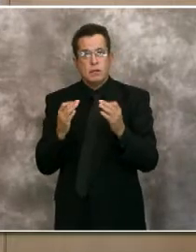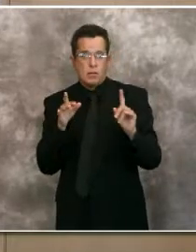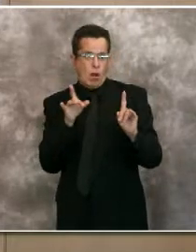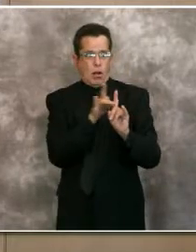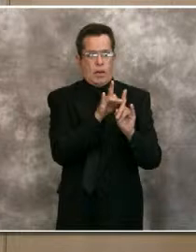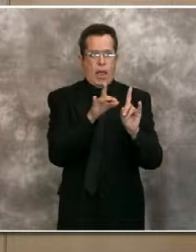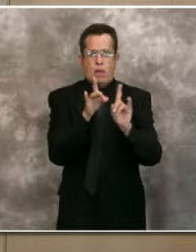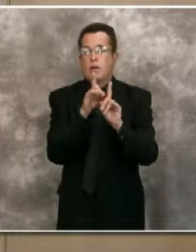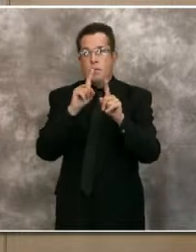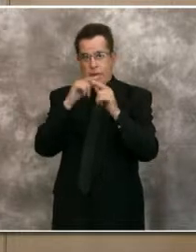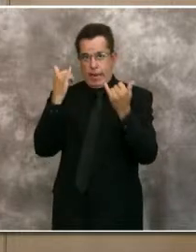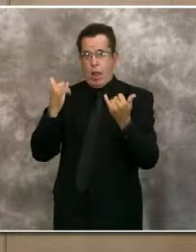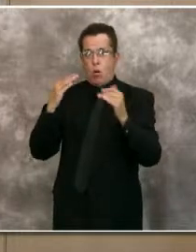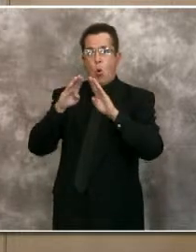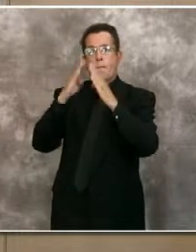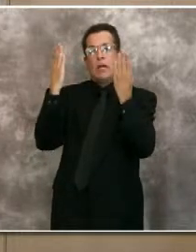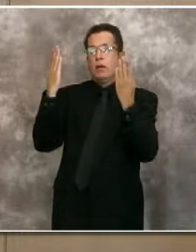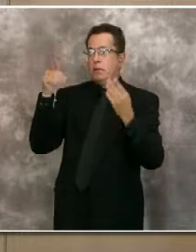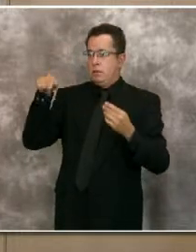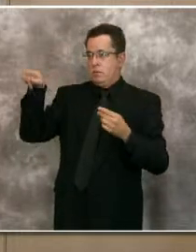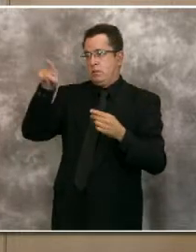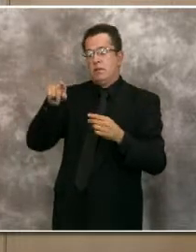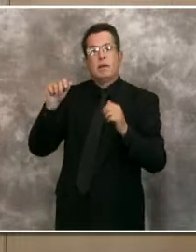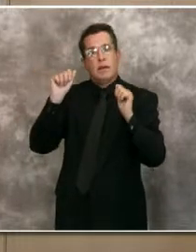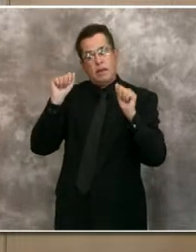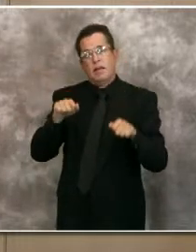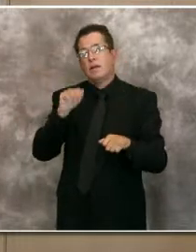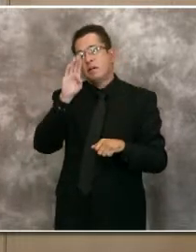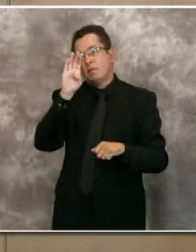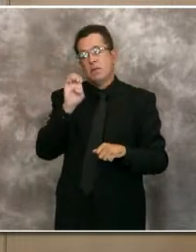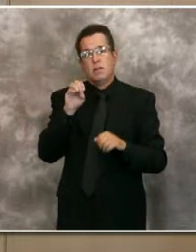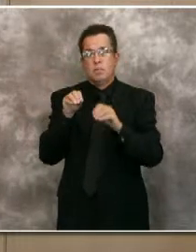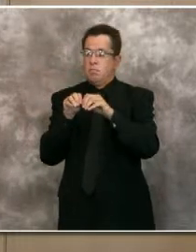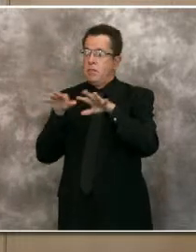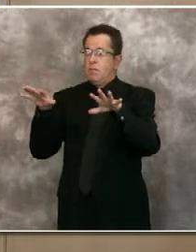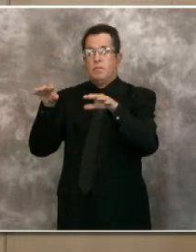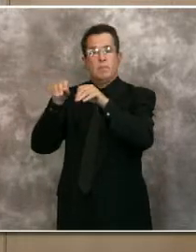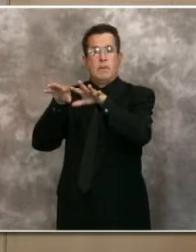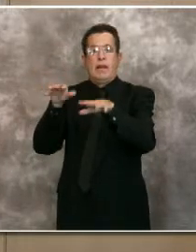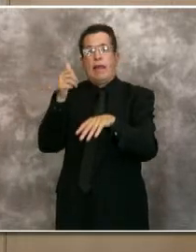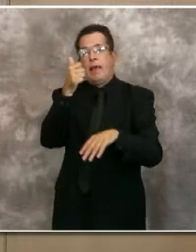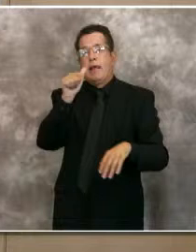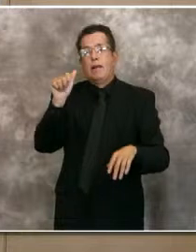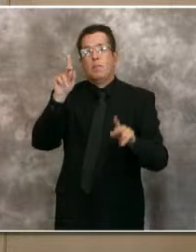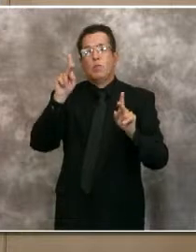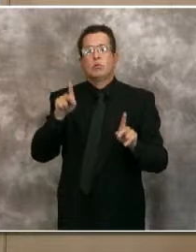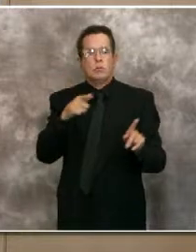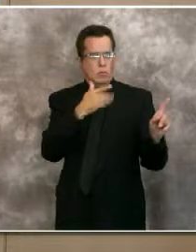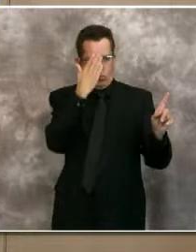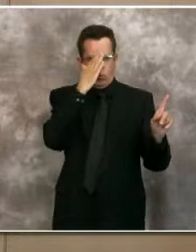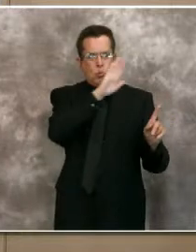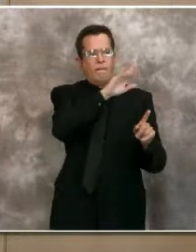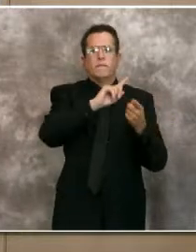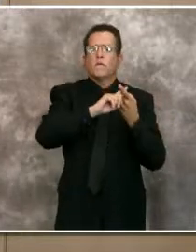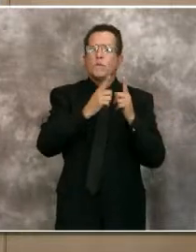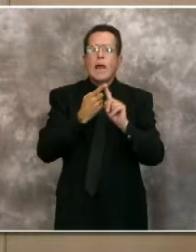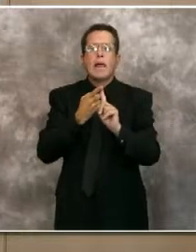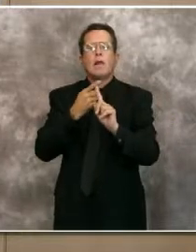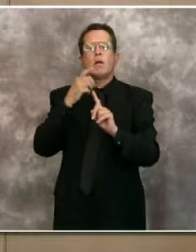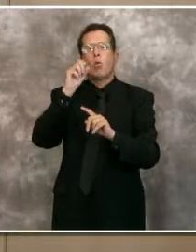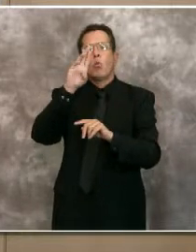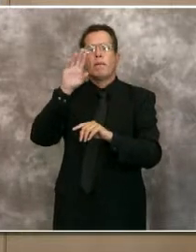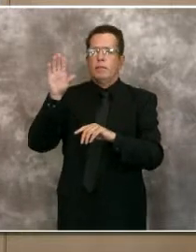people, close contacts could be someone that an individual may know more casually than